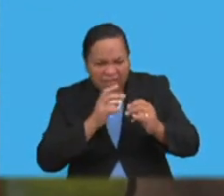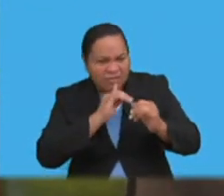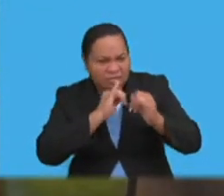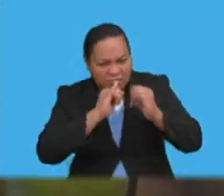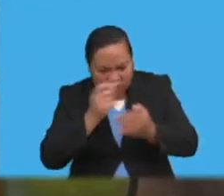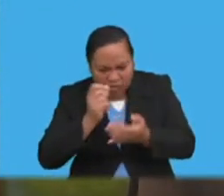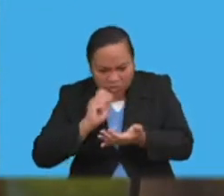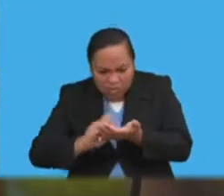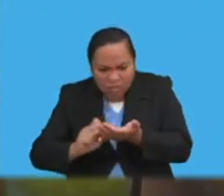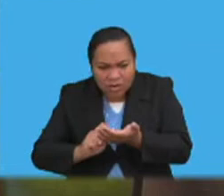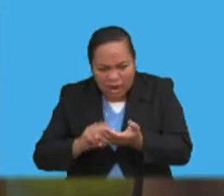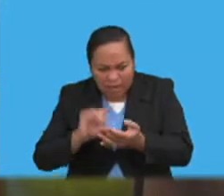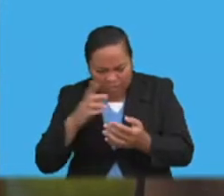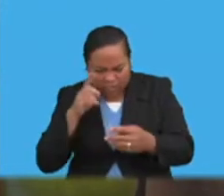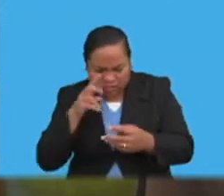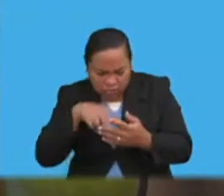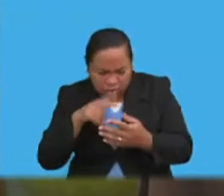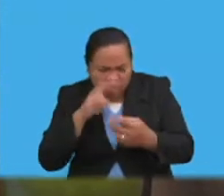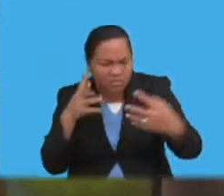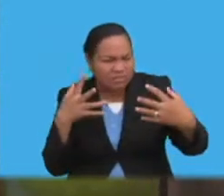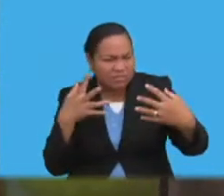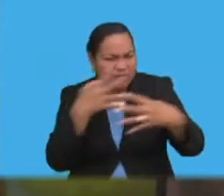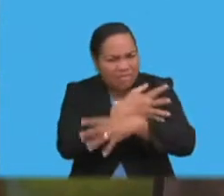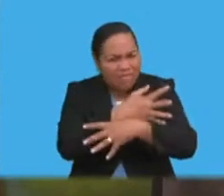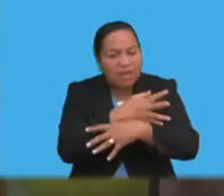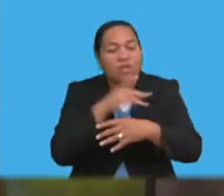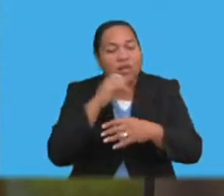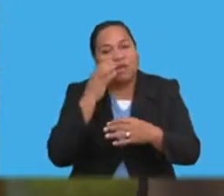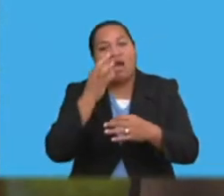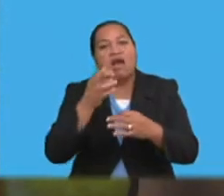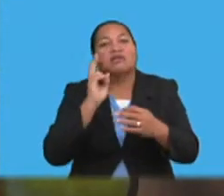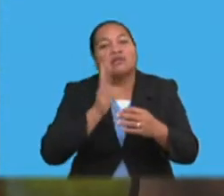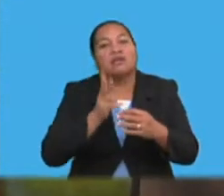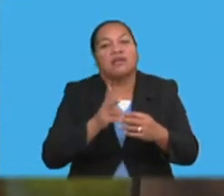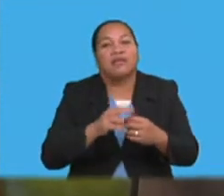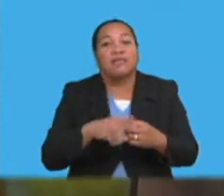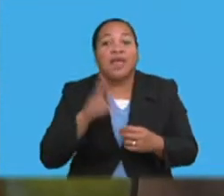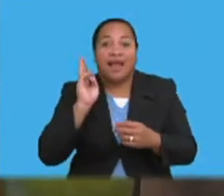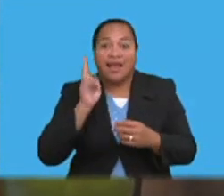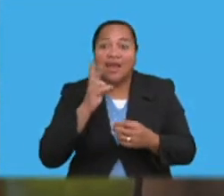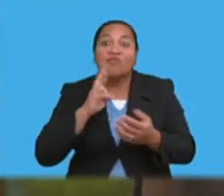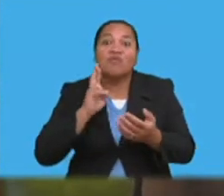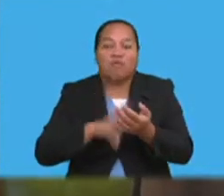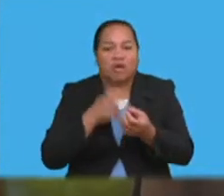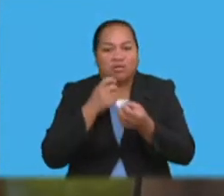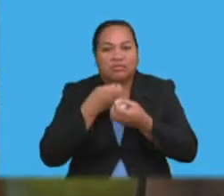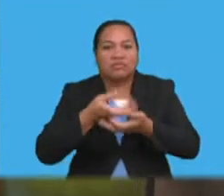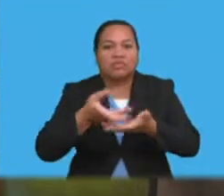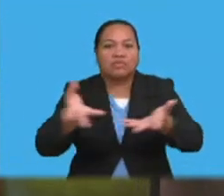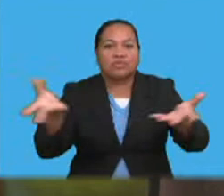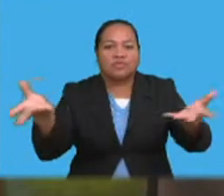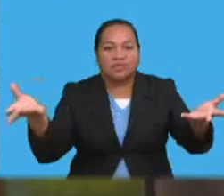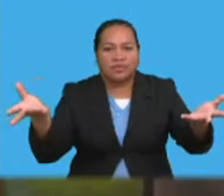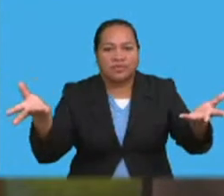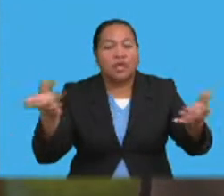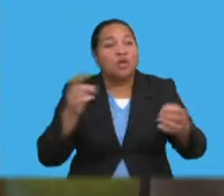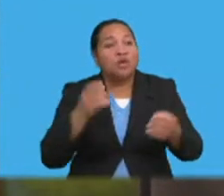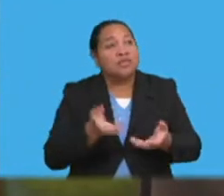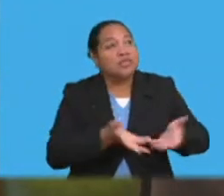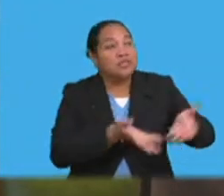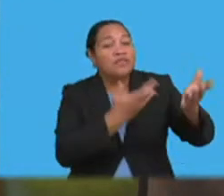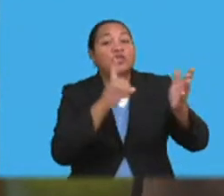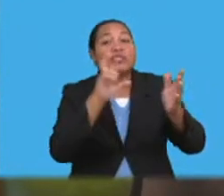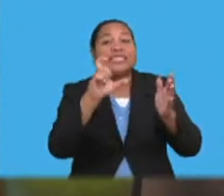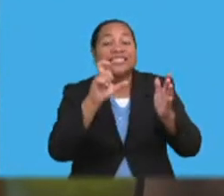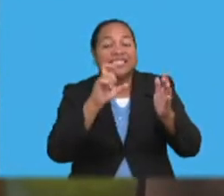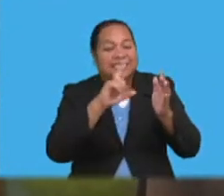statements. Then following that will be the preparation of the investigation report itself. There's a submission of the report to the CEO of